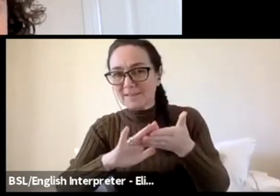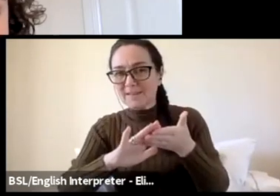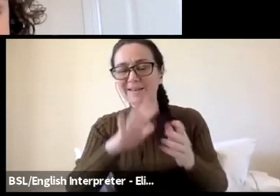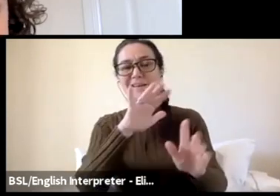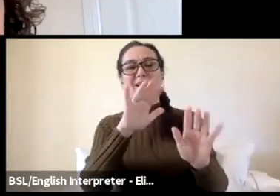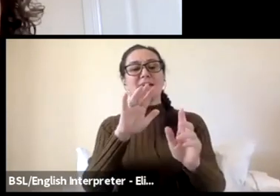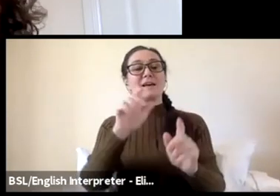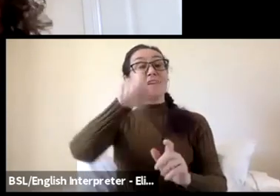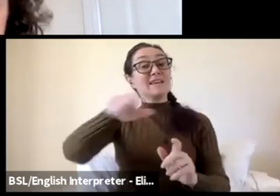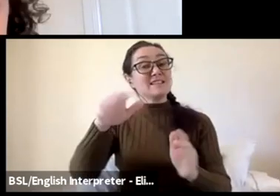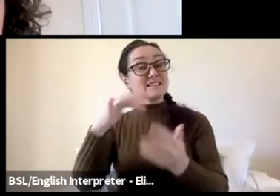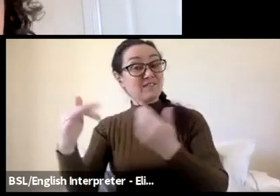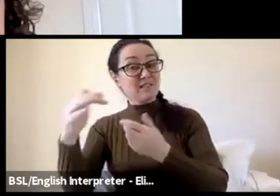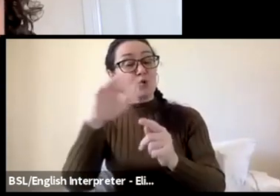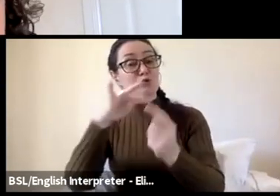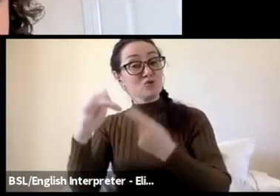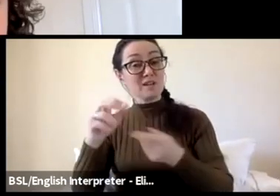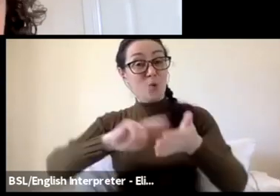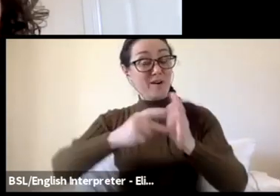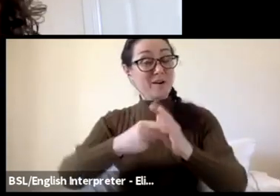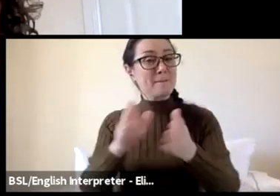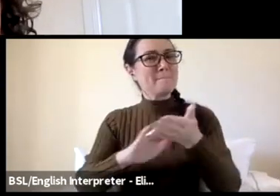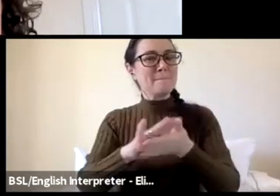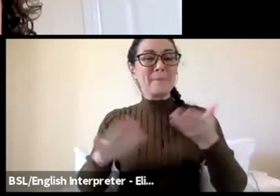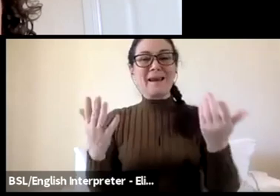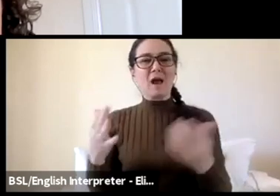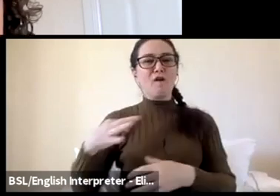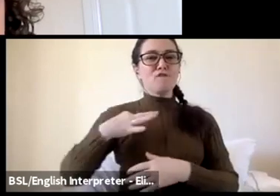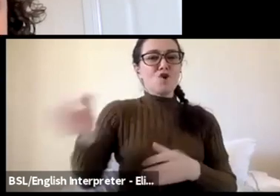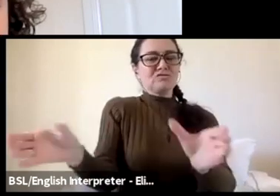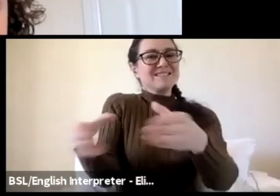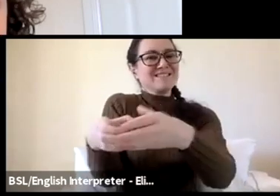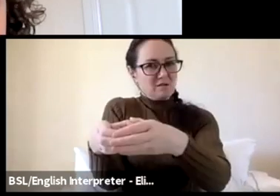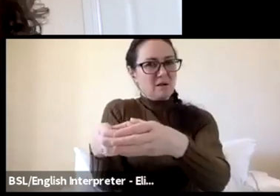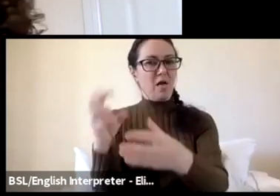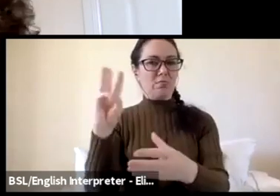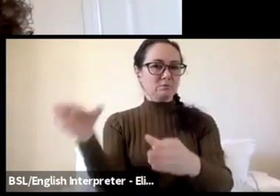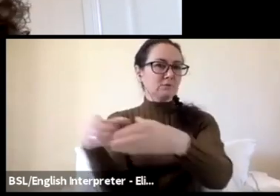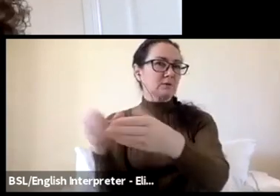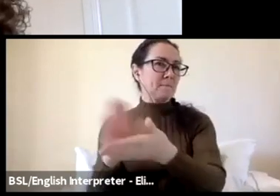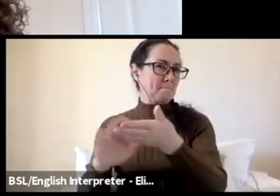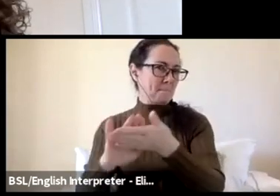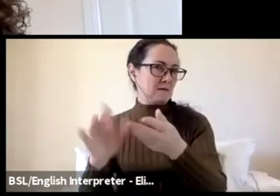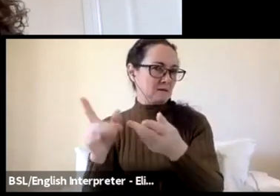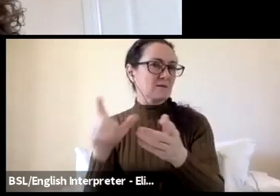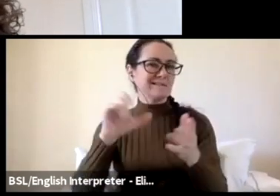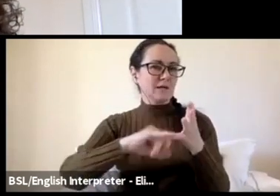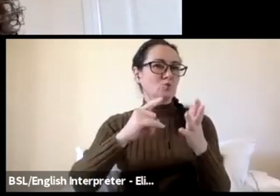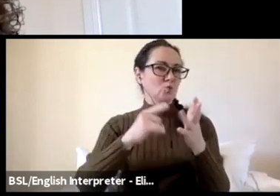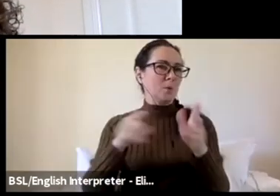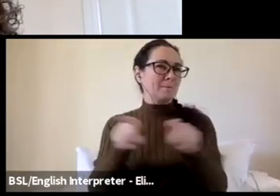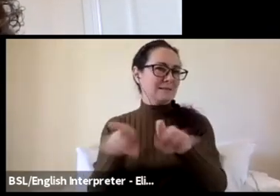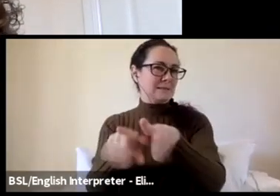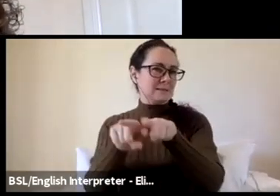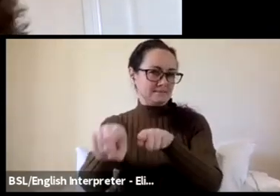Society Organisations. And that just really refers to the voluntary sector, the third sector. So if you hear that, that's what that means.